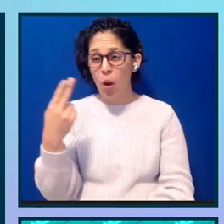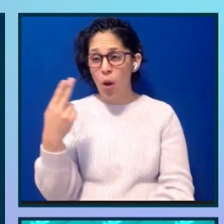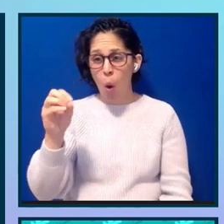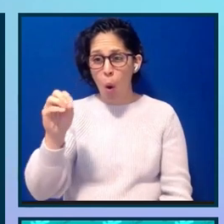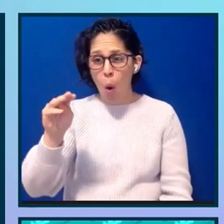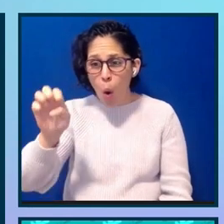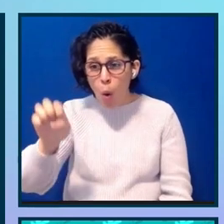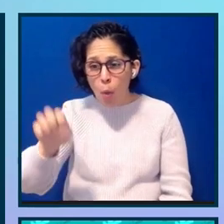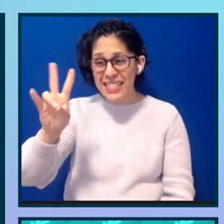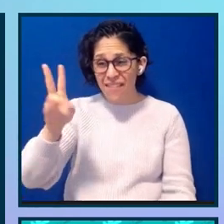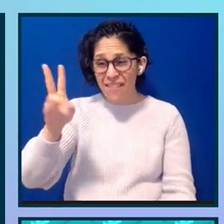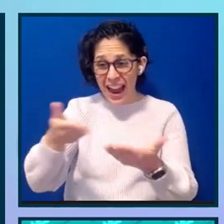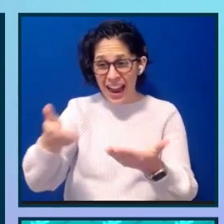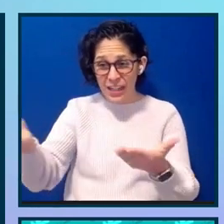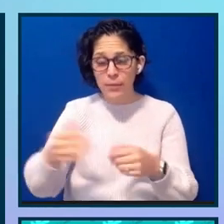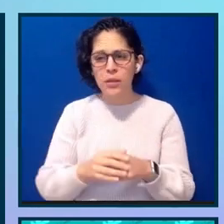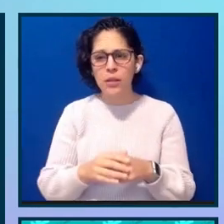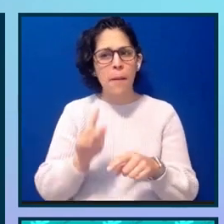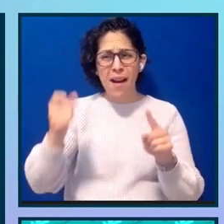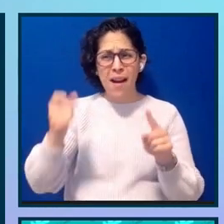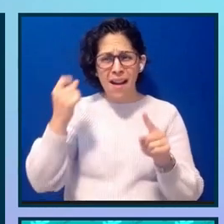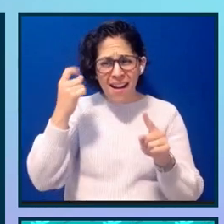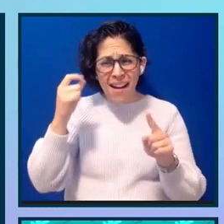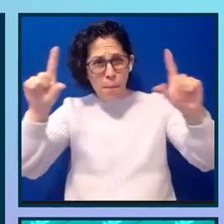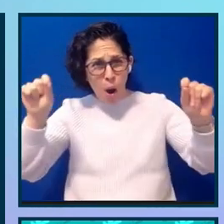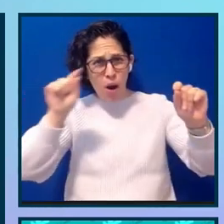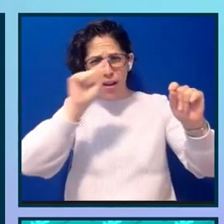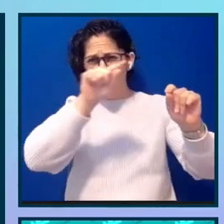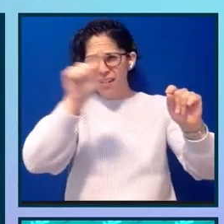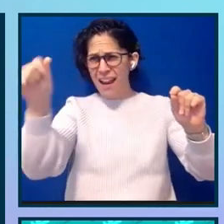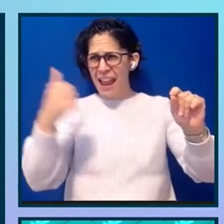items, when the navigation bar has nine links.